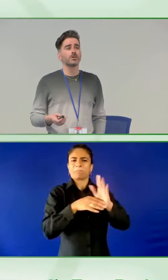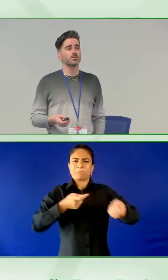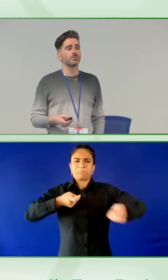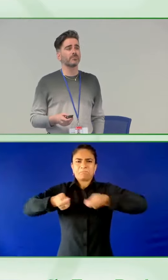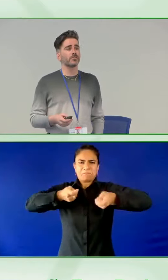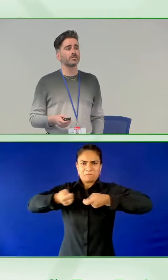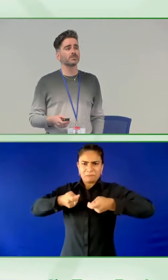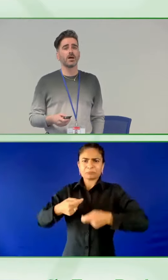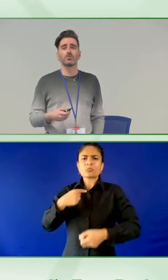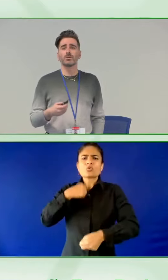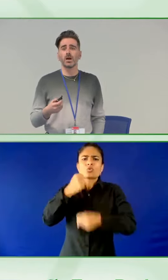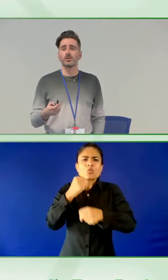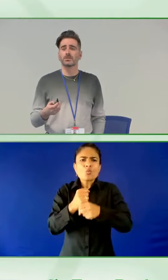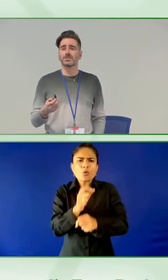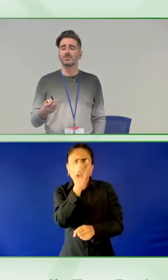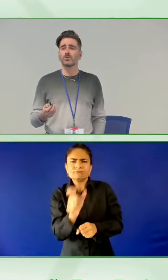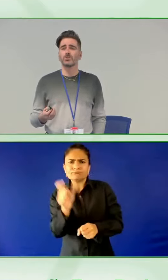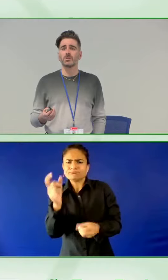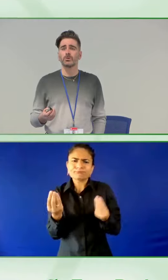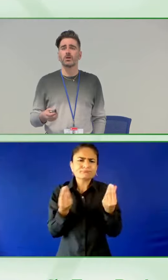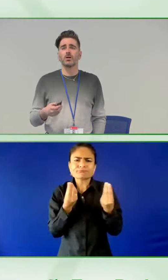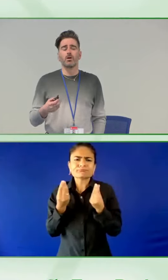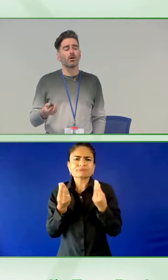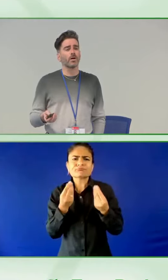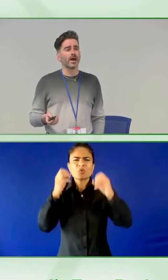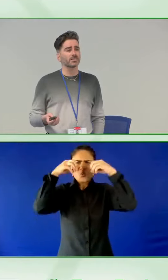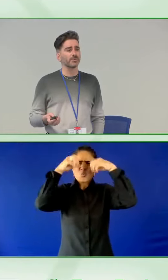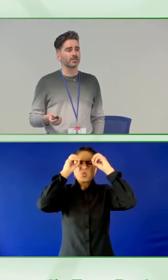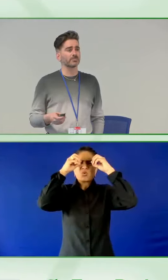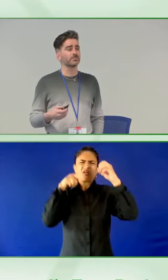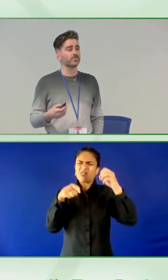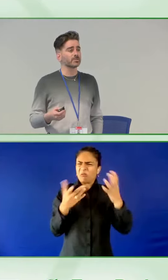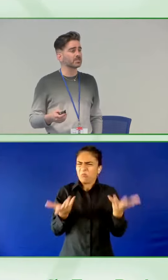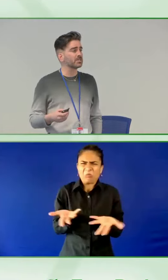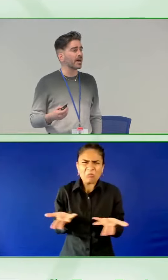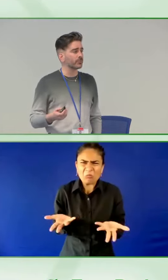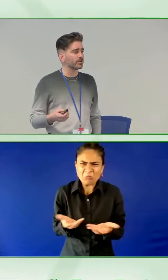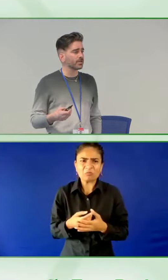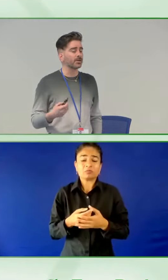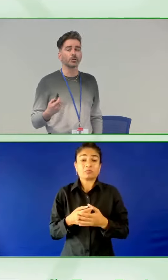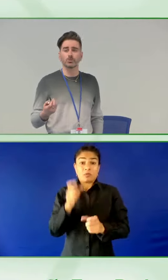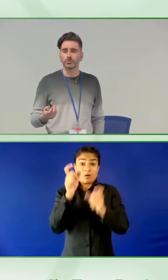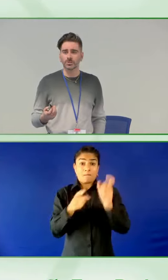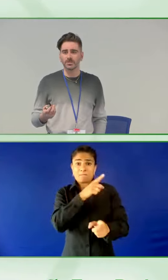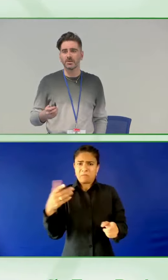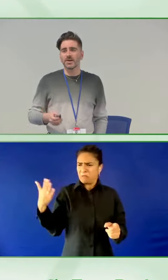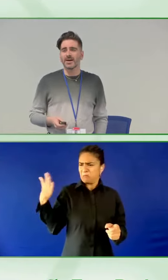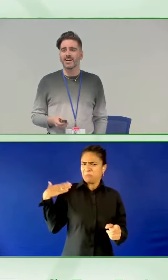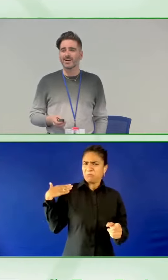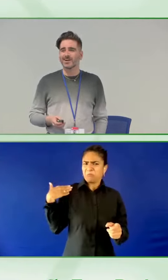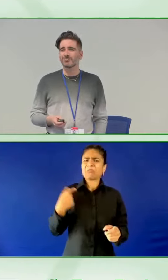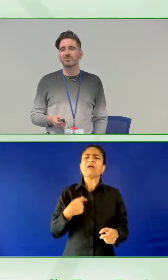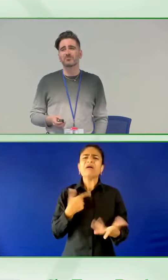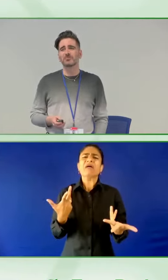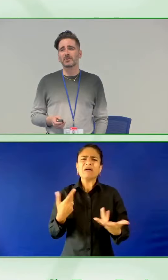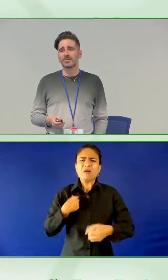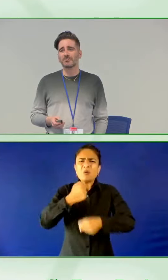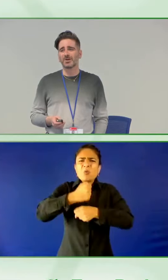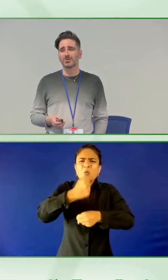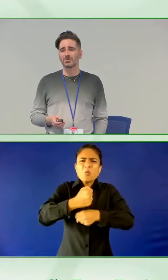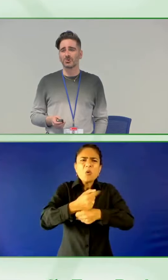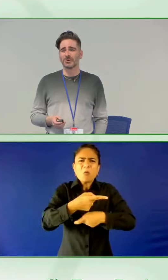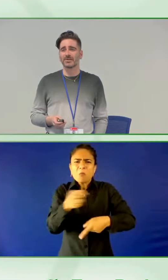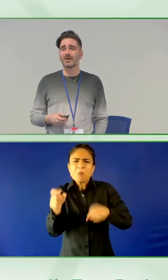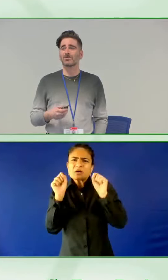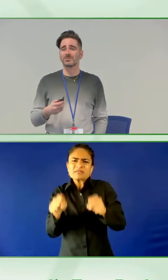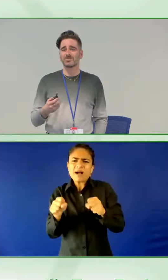inclusive. So we're focused not only on accessibility, but all aspects of diversity, equity, and inclusion. And we've really